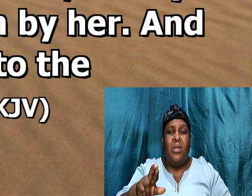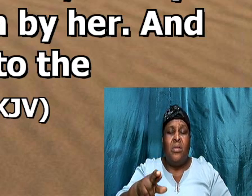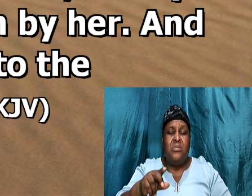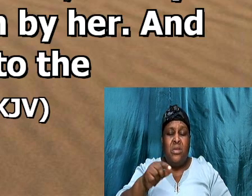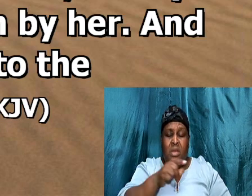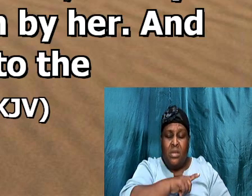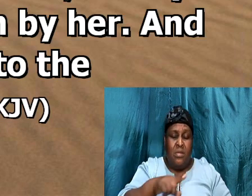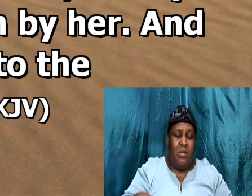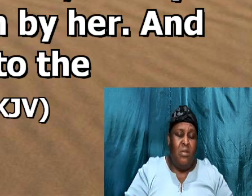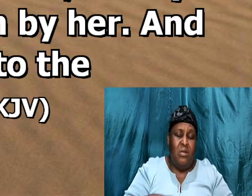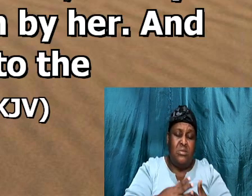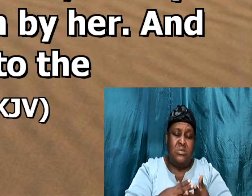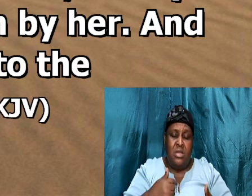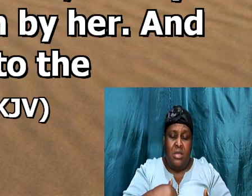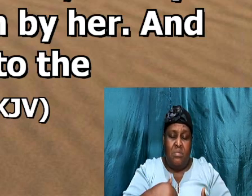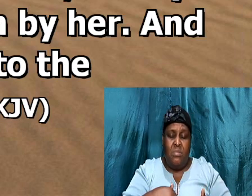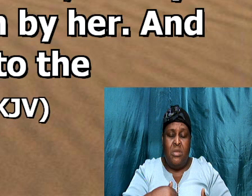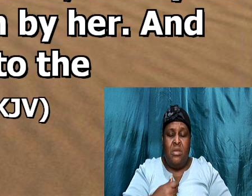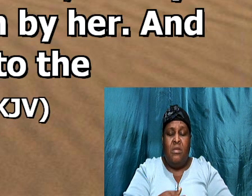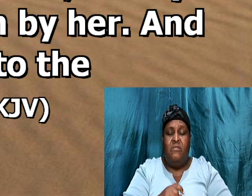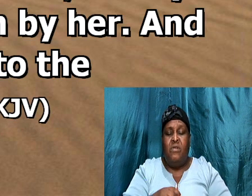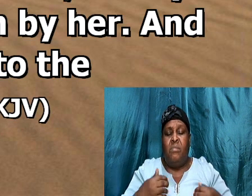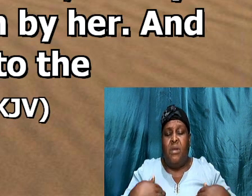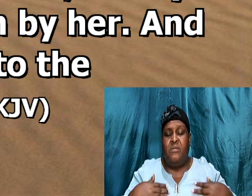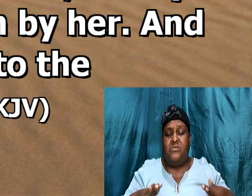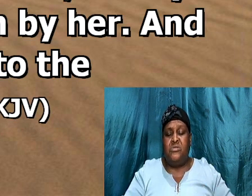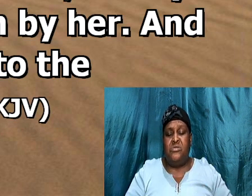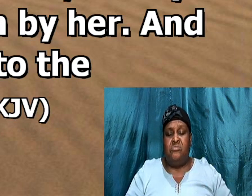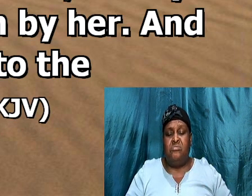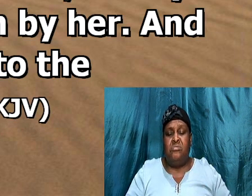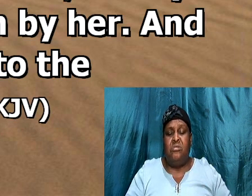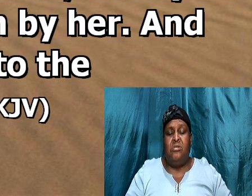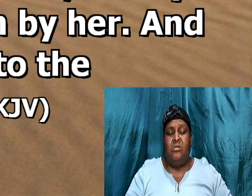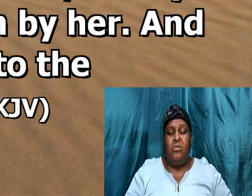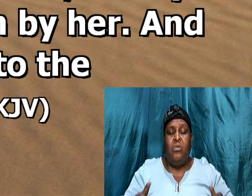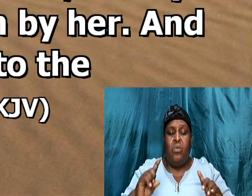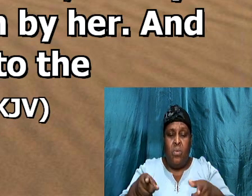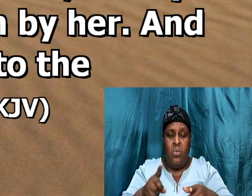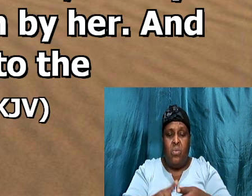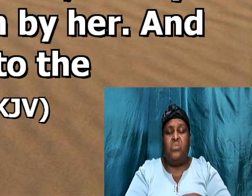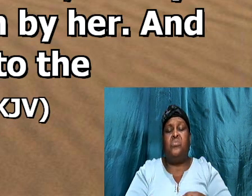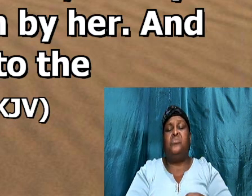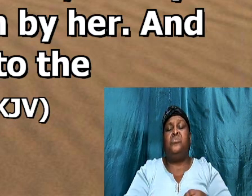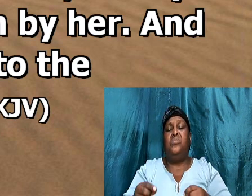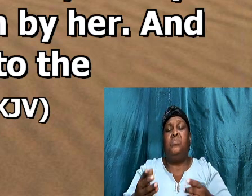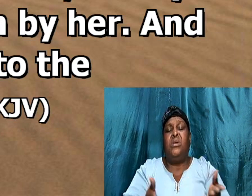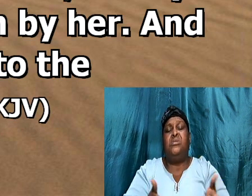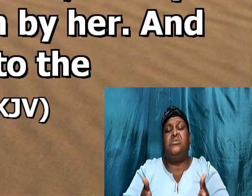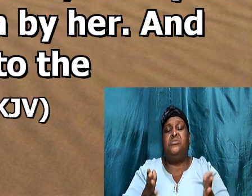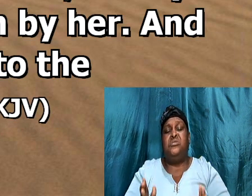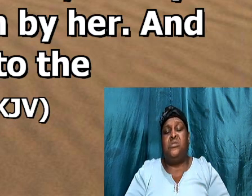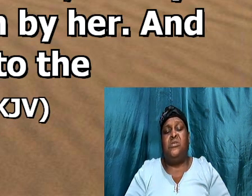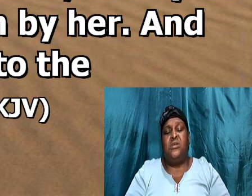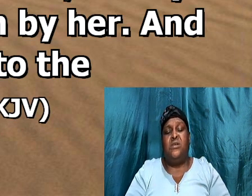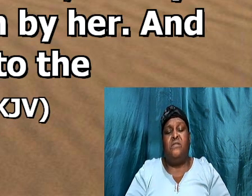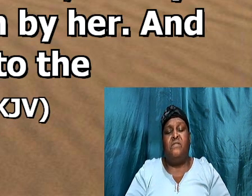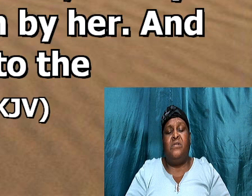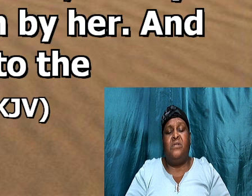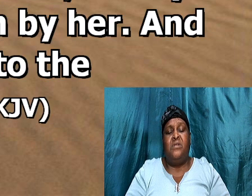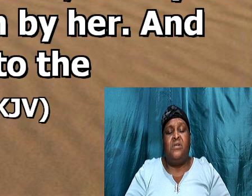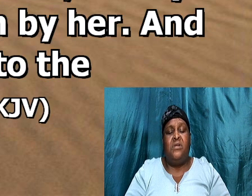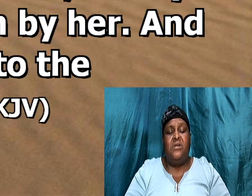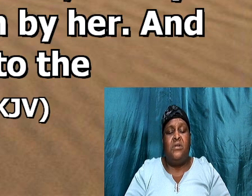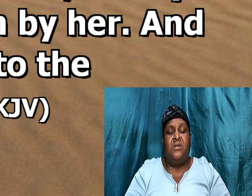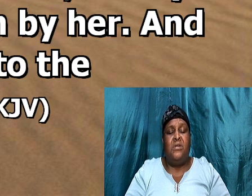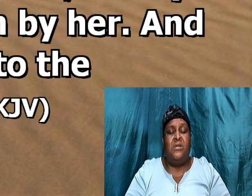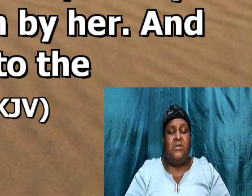me from bearing. I pray thee, go in unto my maid. It may be that I may obtain children